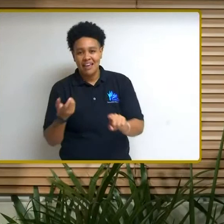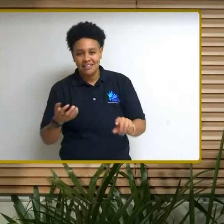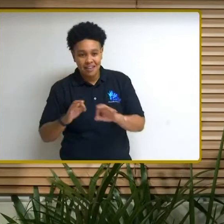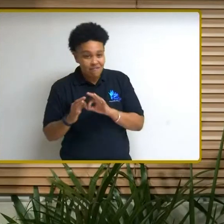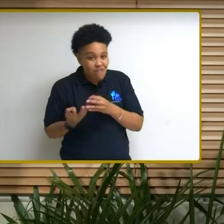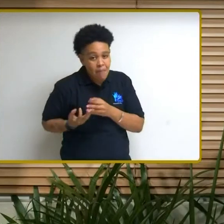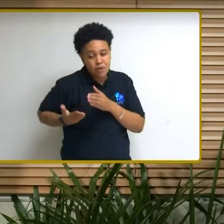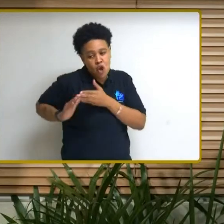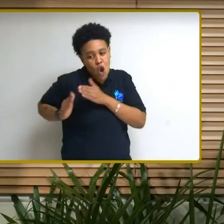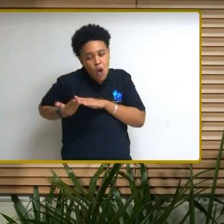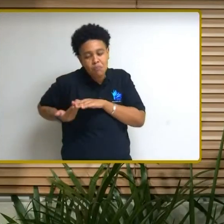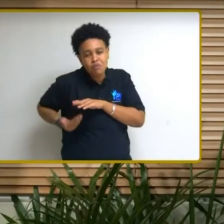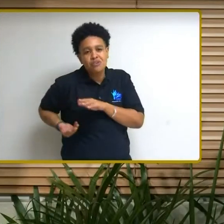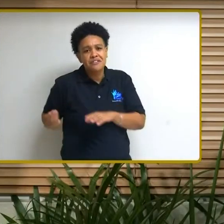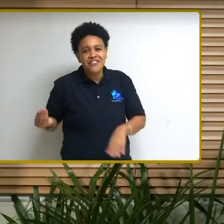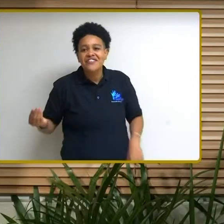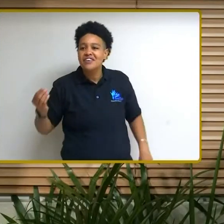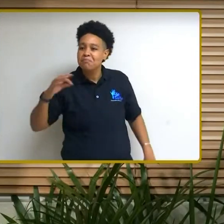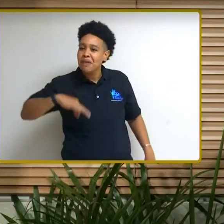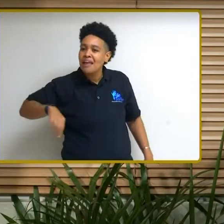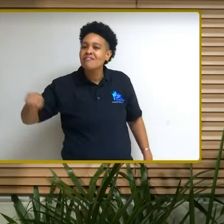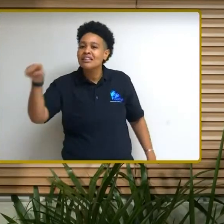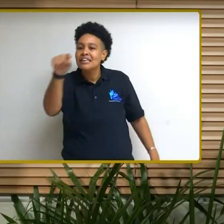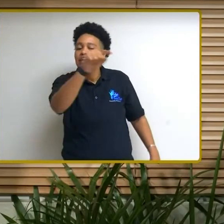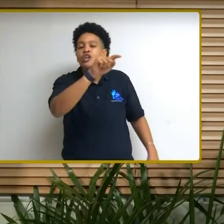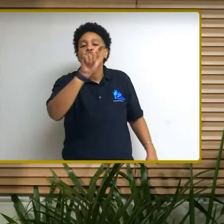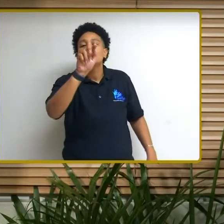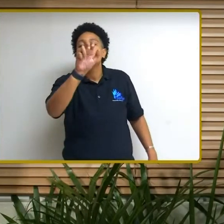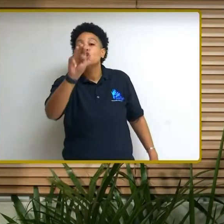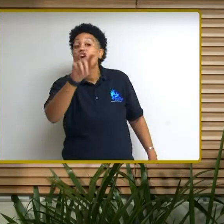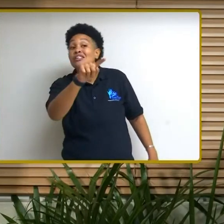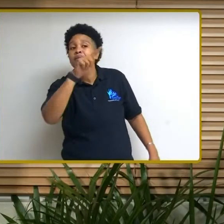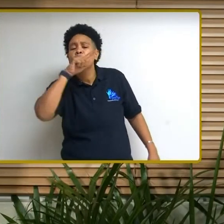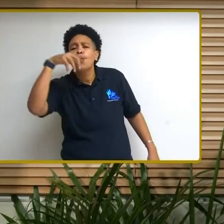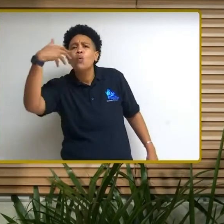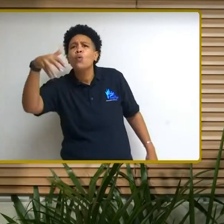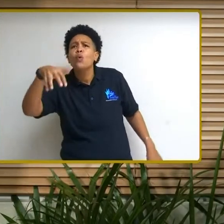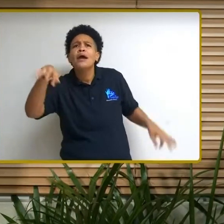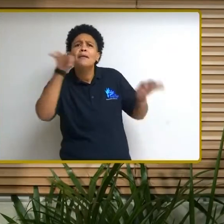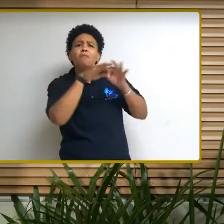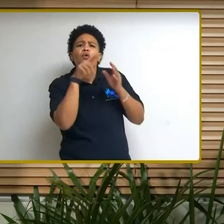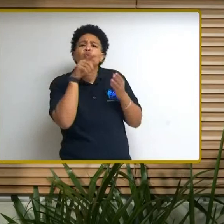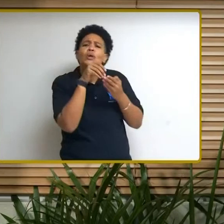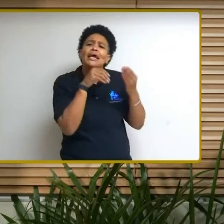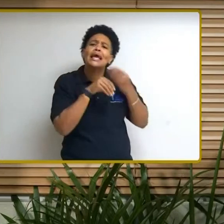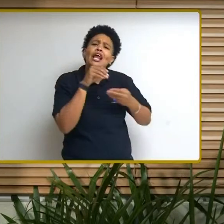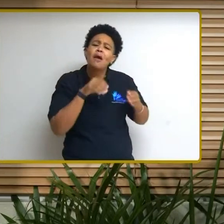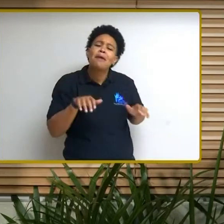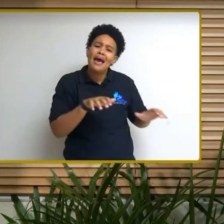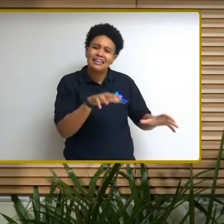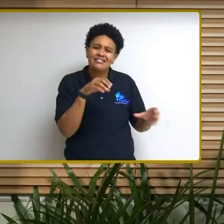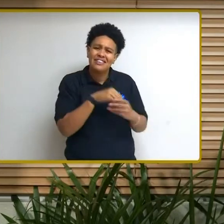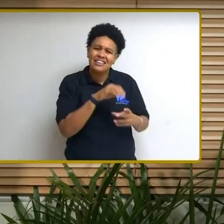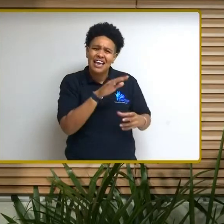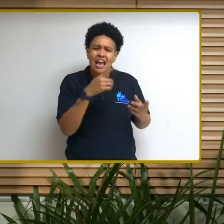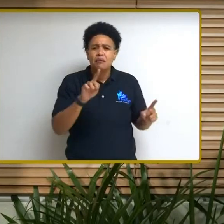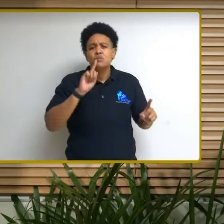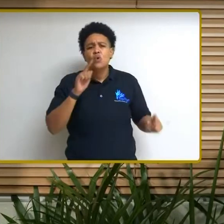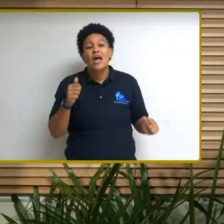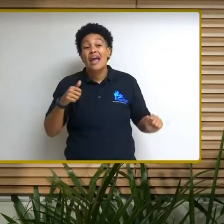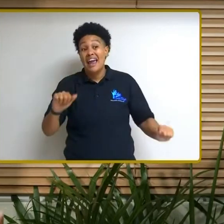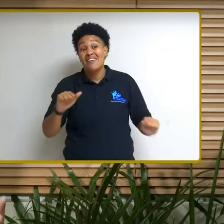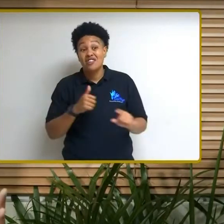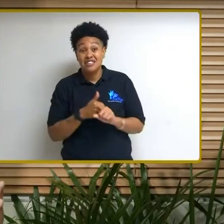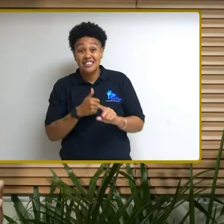on communities, tourism clearly being very important to economic activity. So the efforts